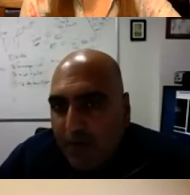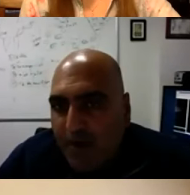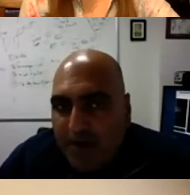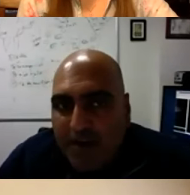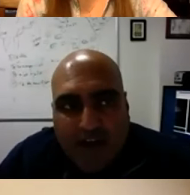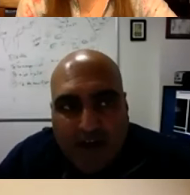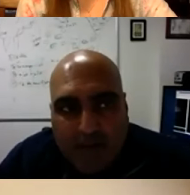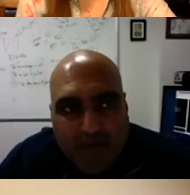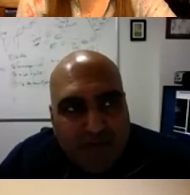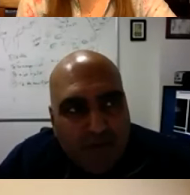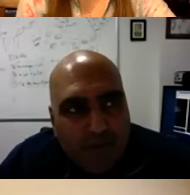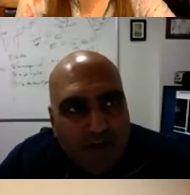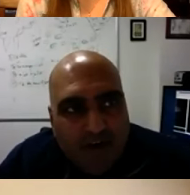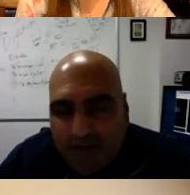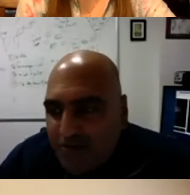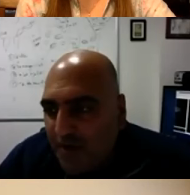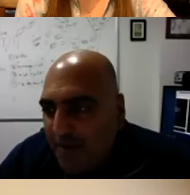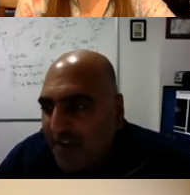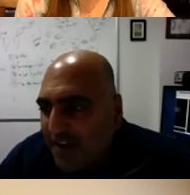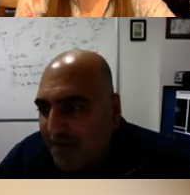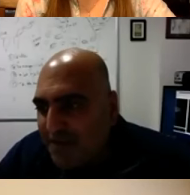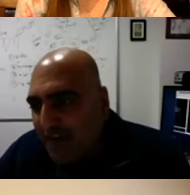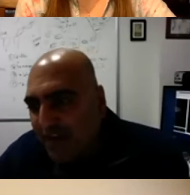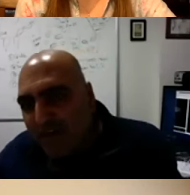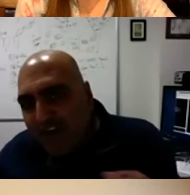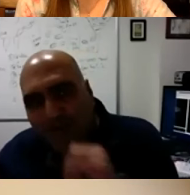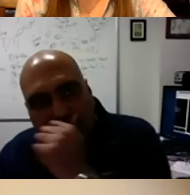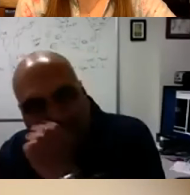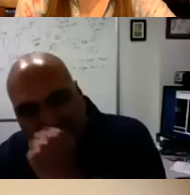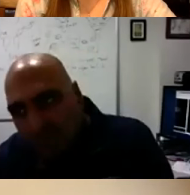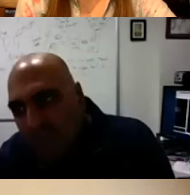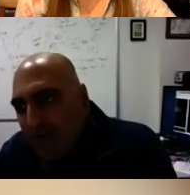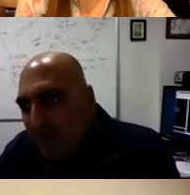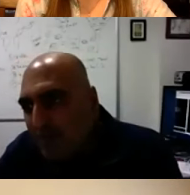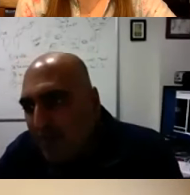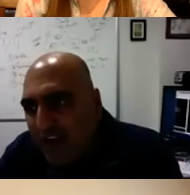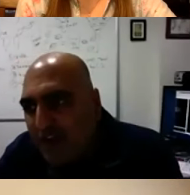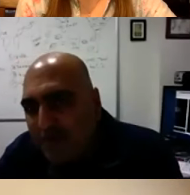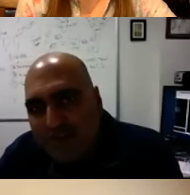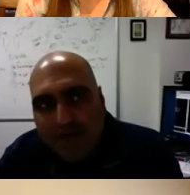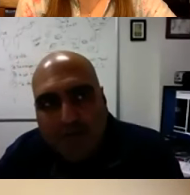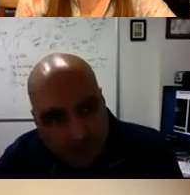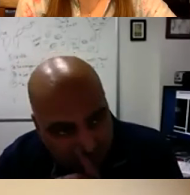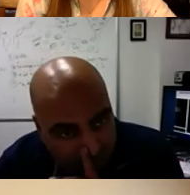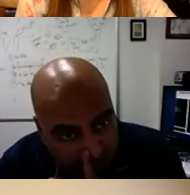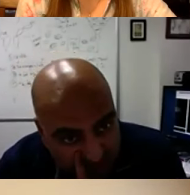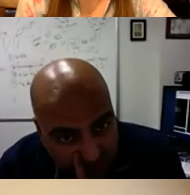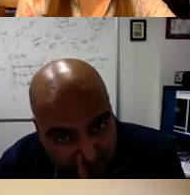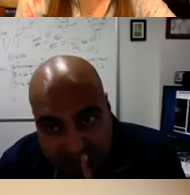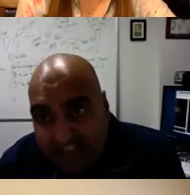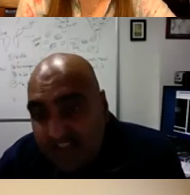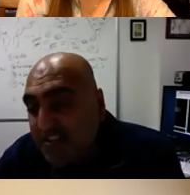really run. If you would all join me in kind of doing a final thank you to